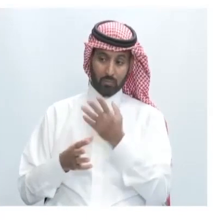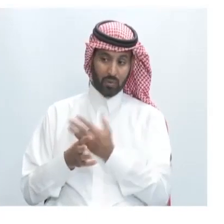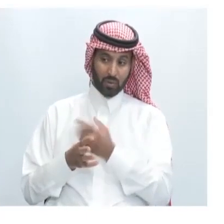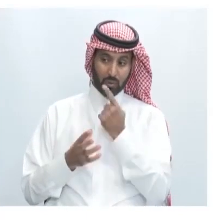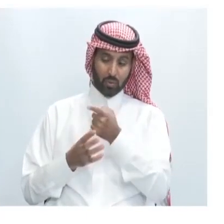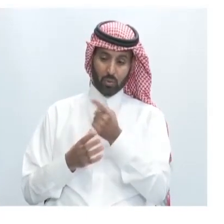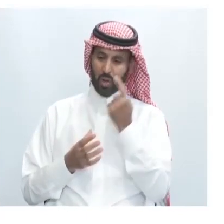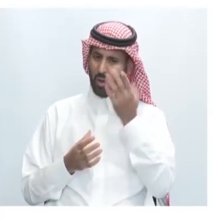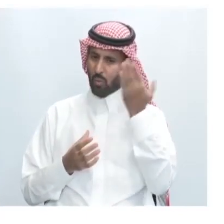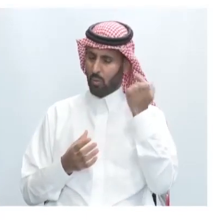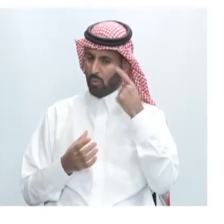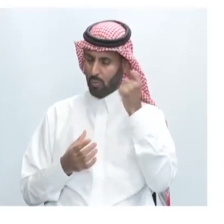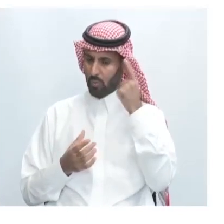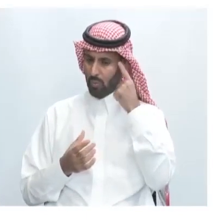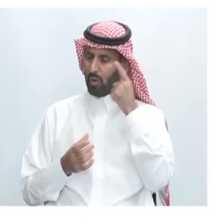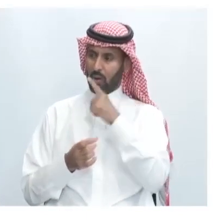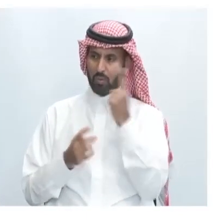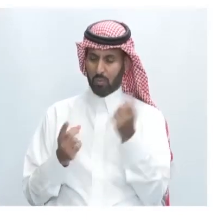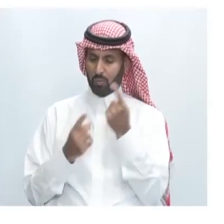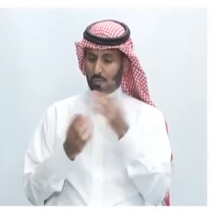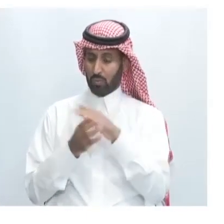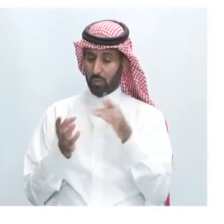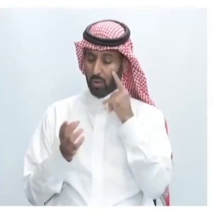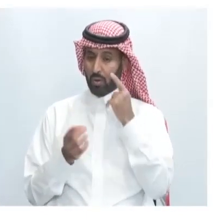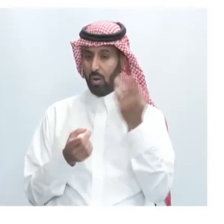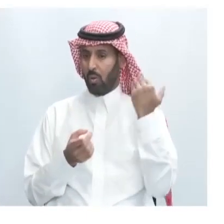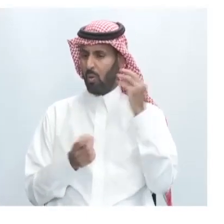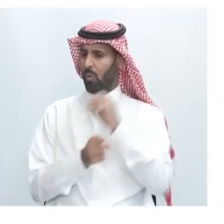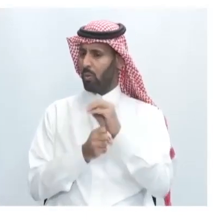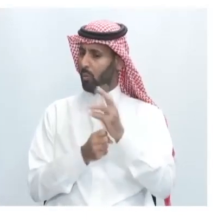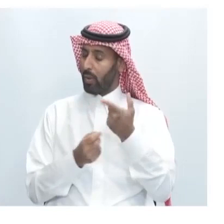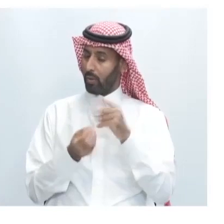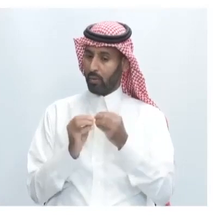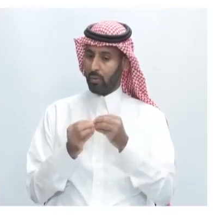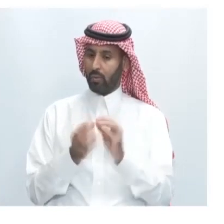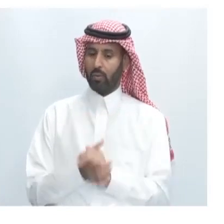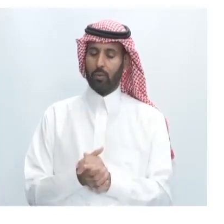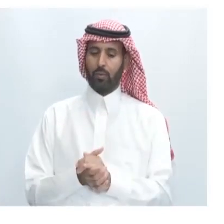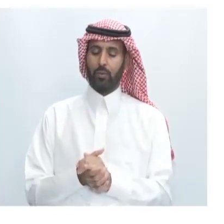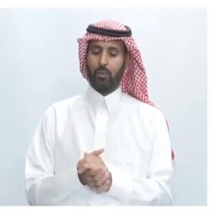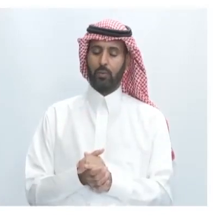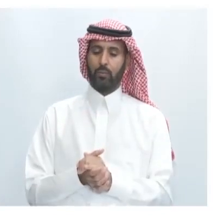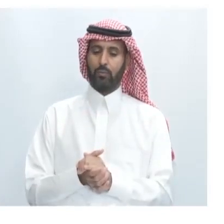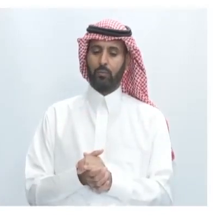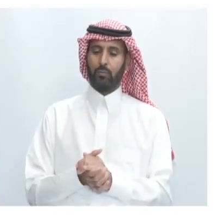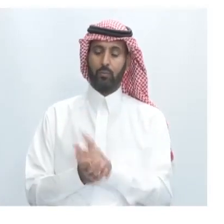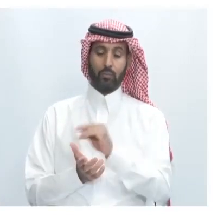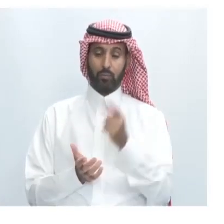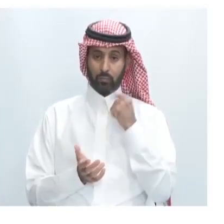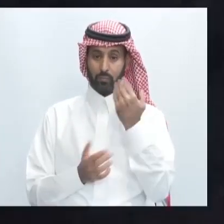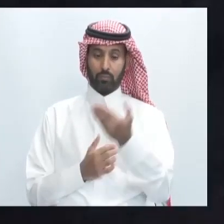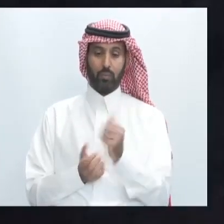based on what your brain, the environment, and your culture tell you about the color. For example,